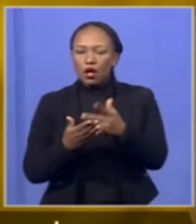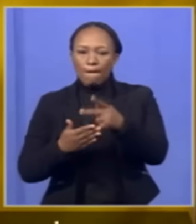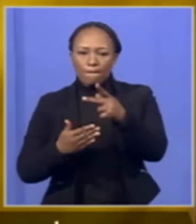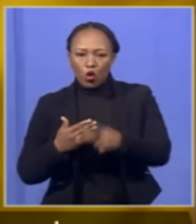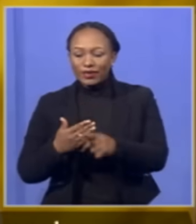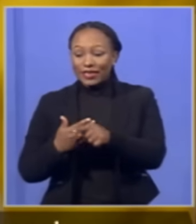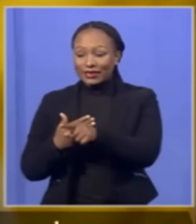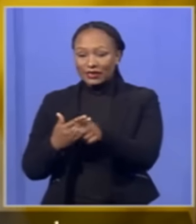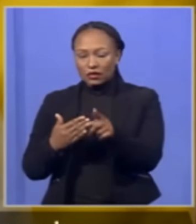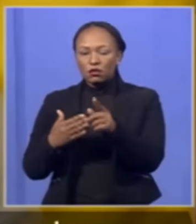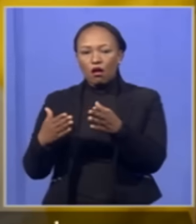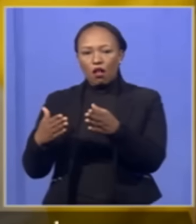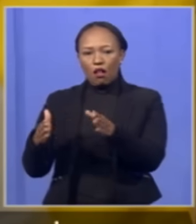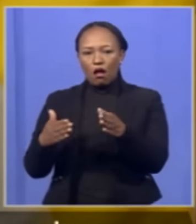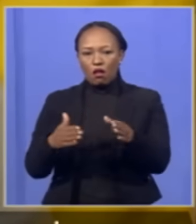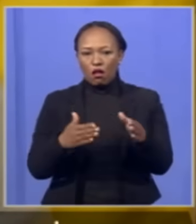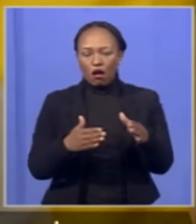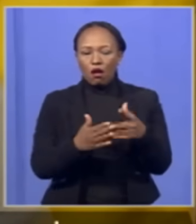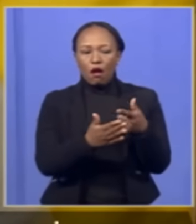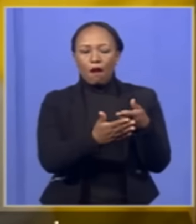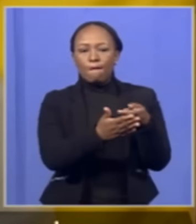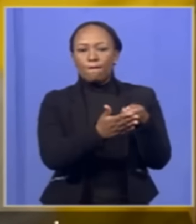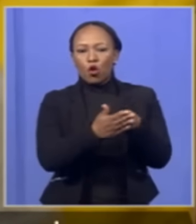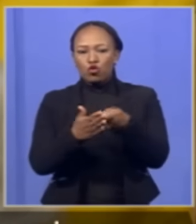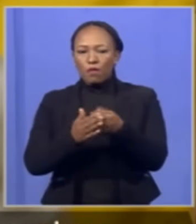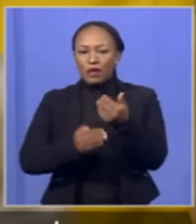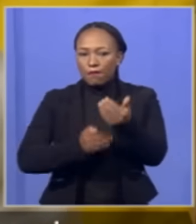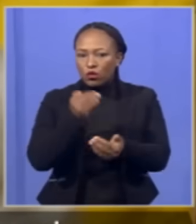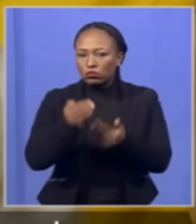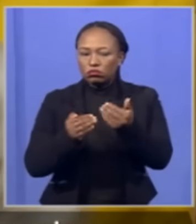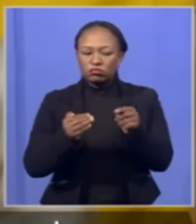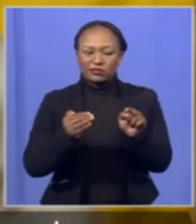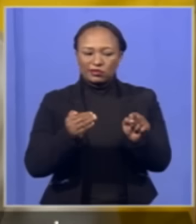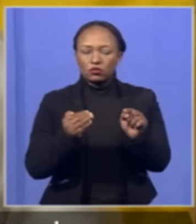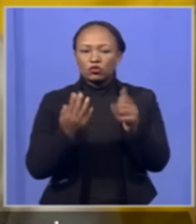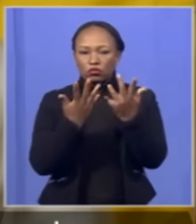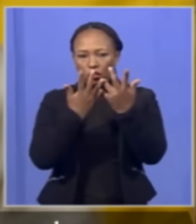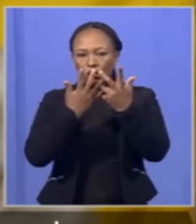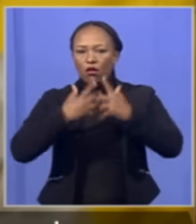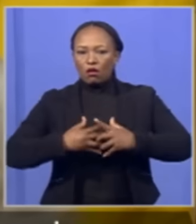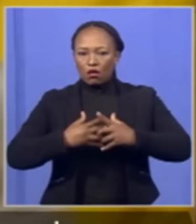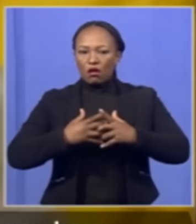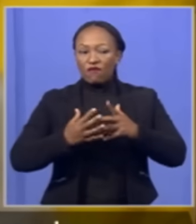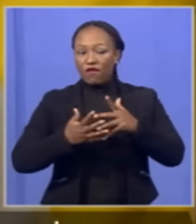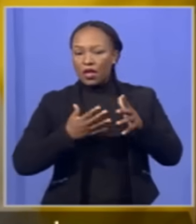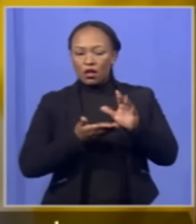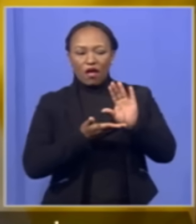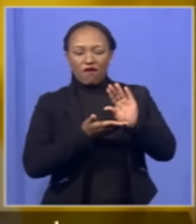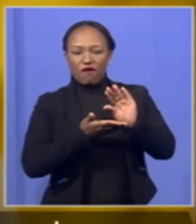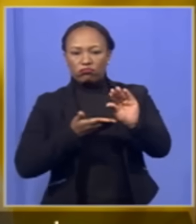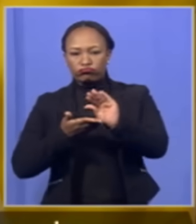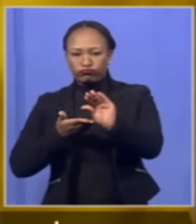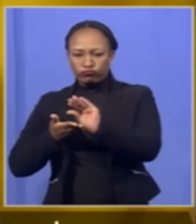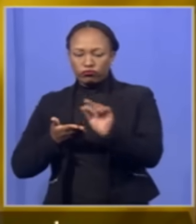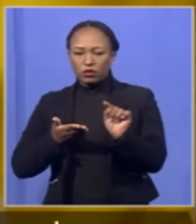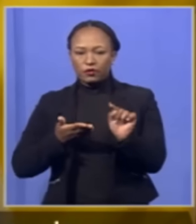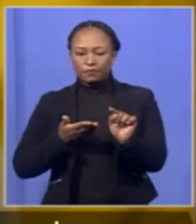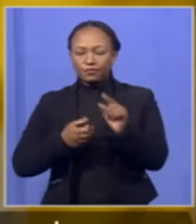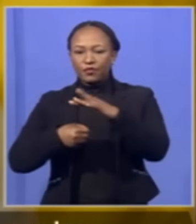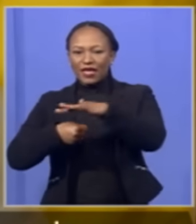pipelines, streamline procurement processes, and fast-track catalytic investments, particularly in the areas